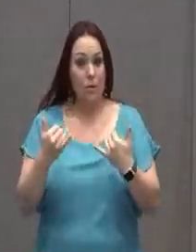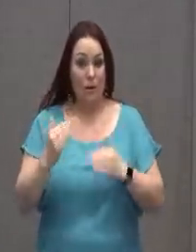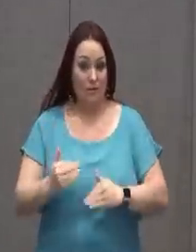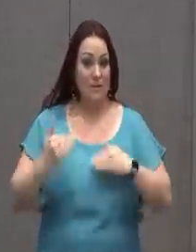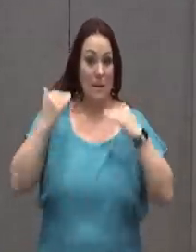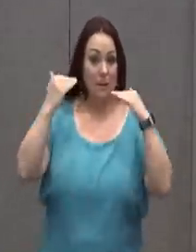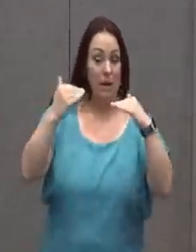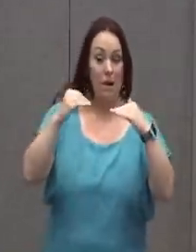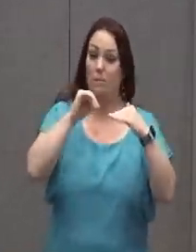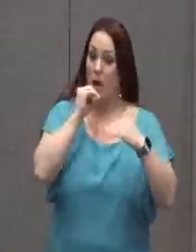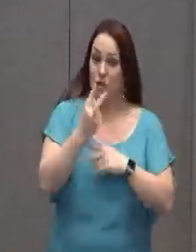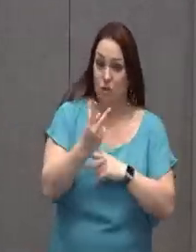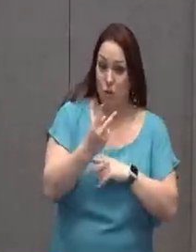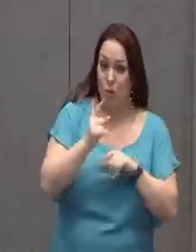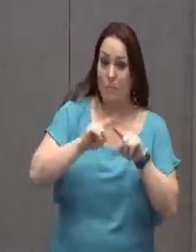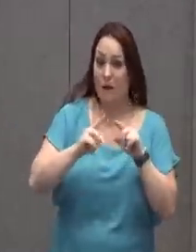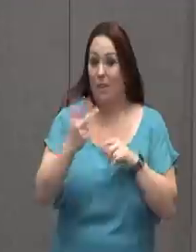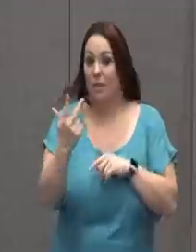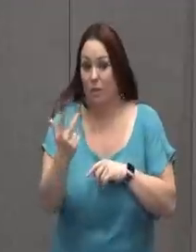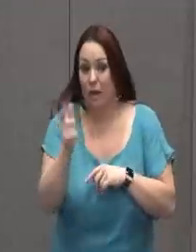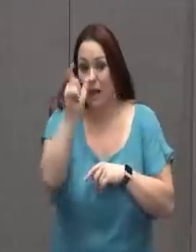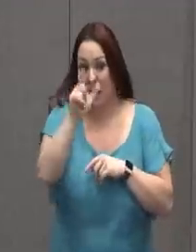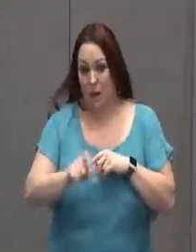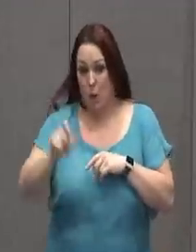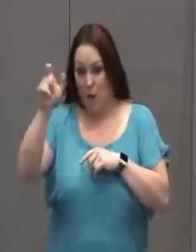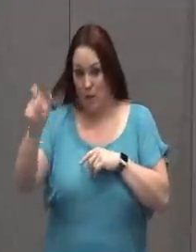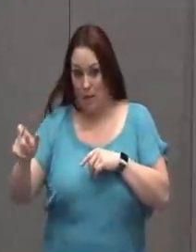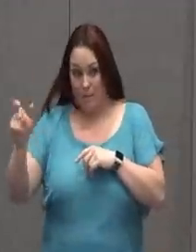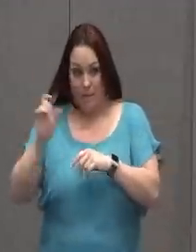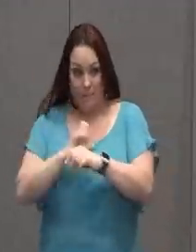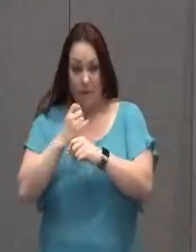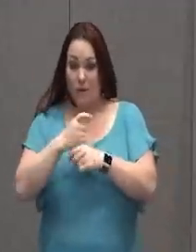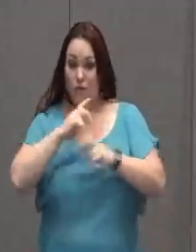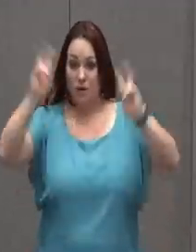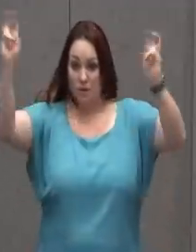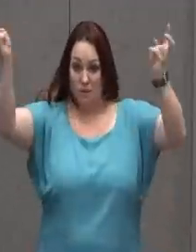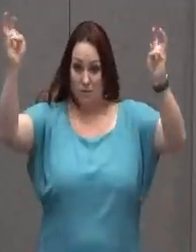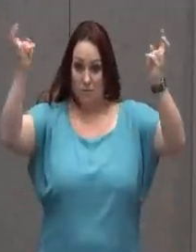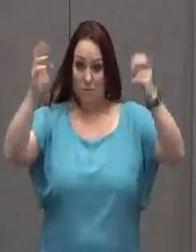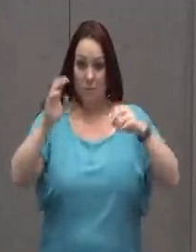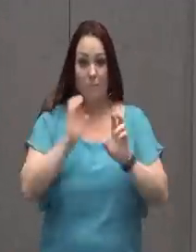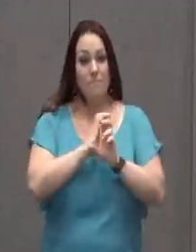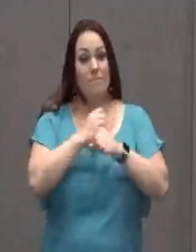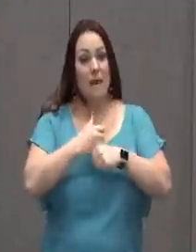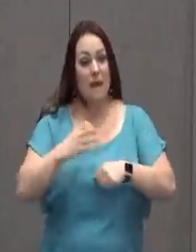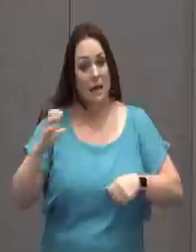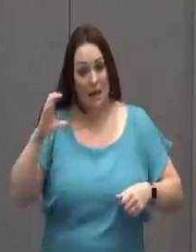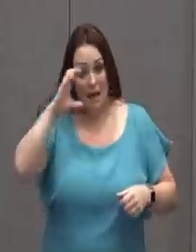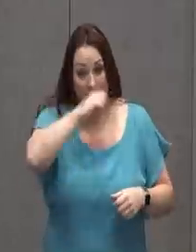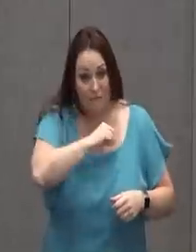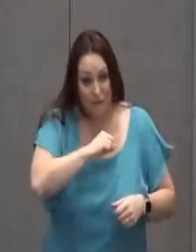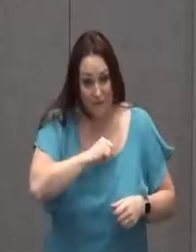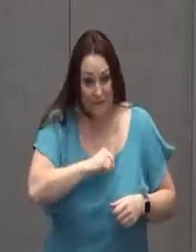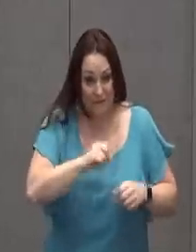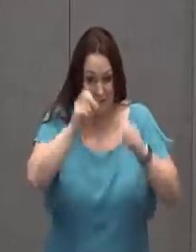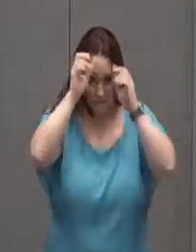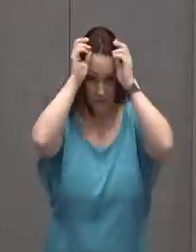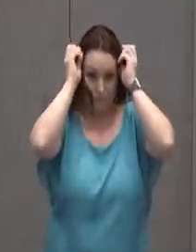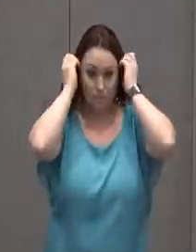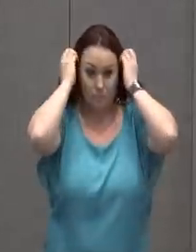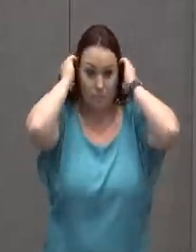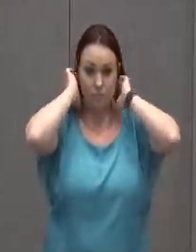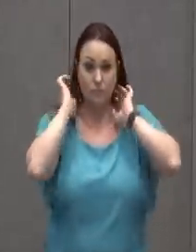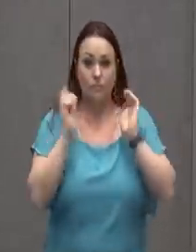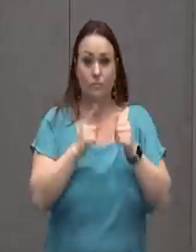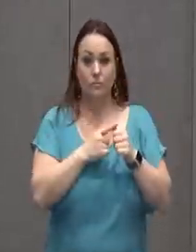notes. We are now doing three column notes. Make sure you don't forget your title. We're making some inferences here. First